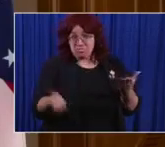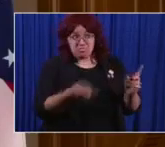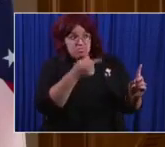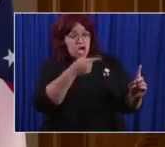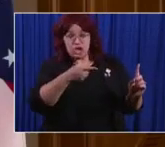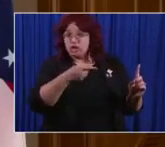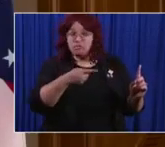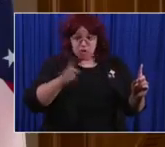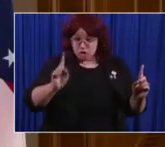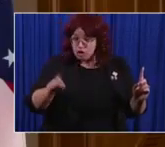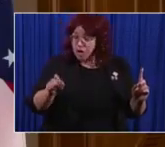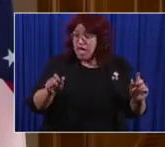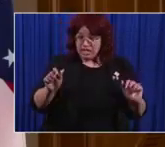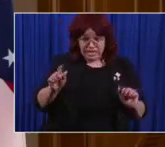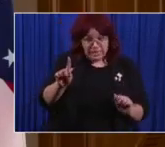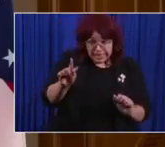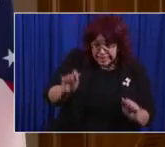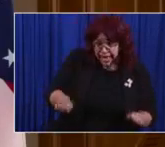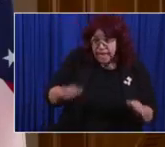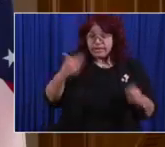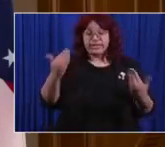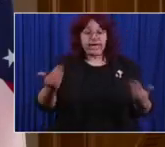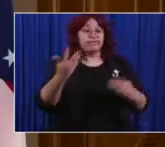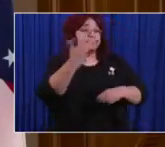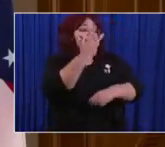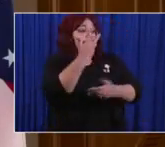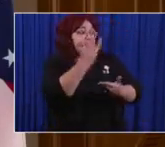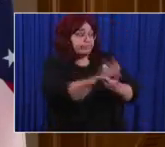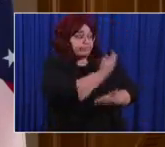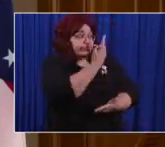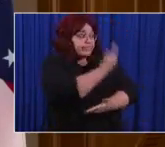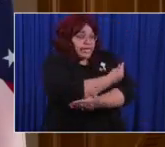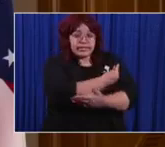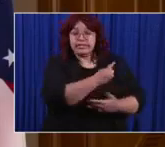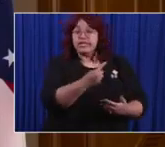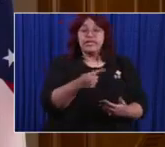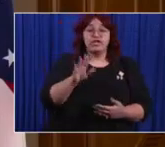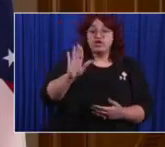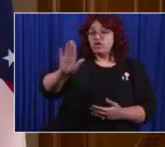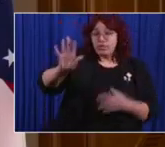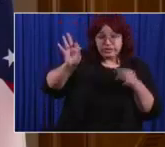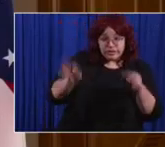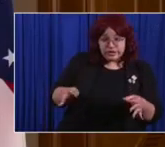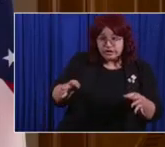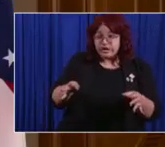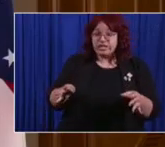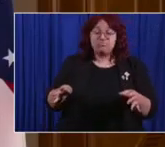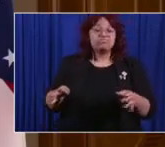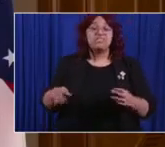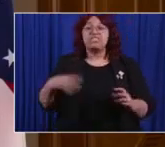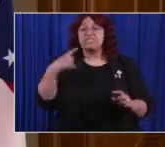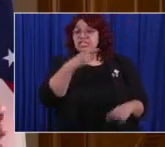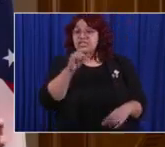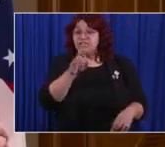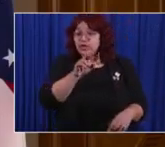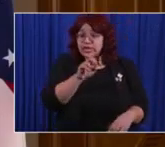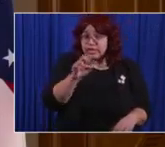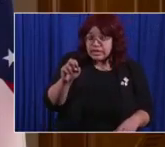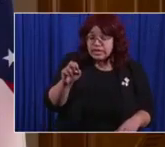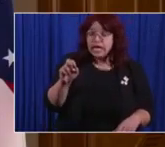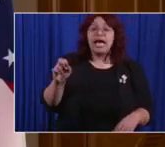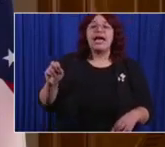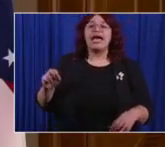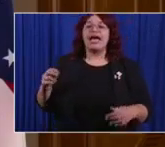get it. So the vast majority of Ohioans can get it. It's a free choice. They make that decision. We set the date further enough